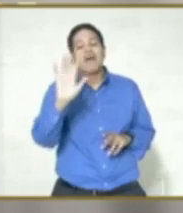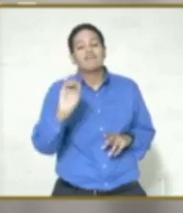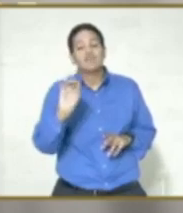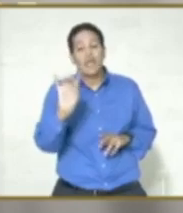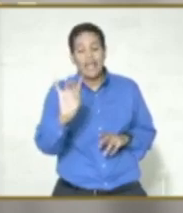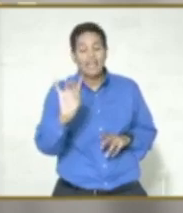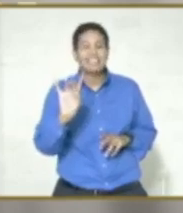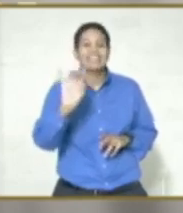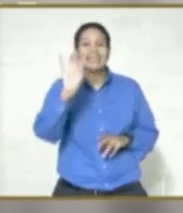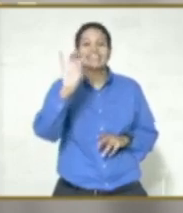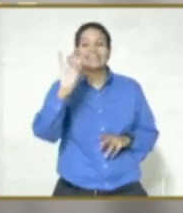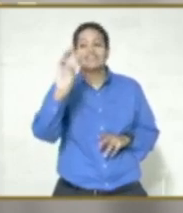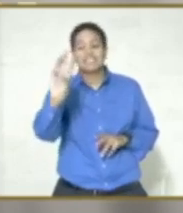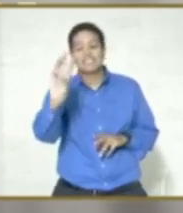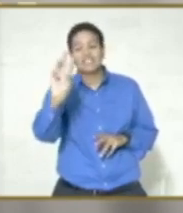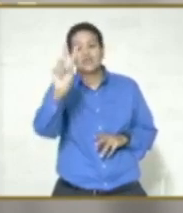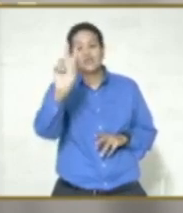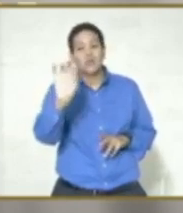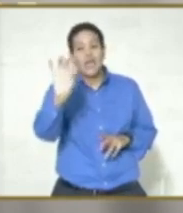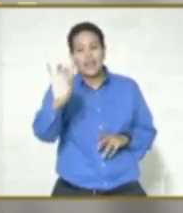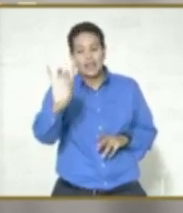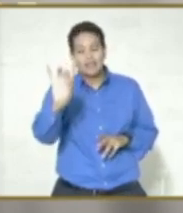876-298-6508 and